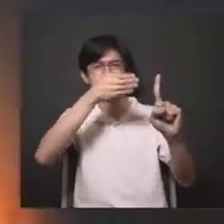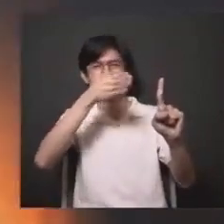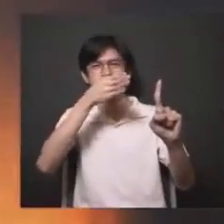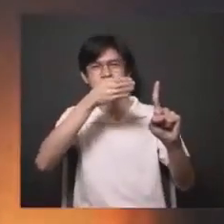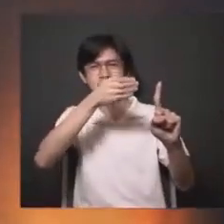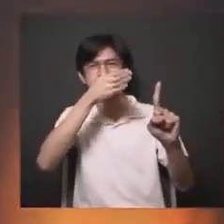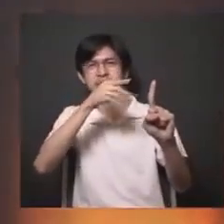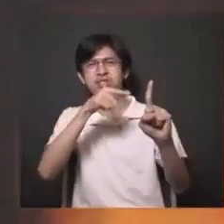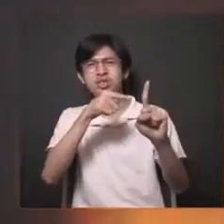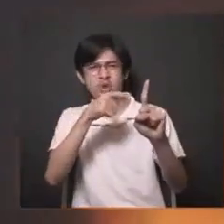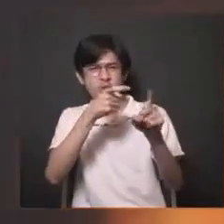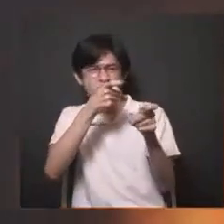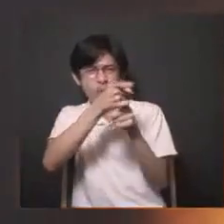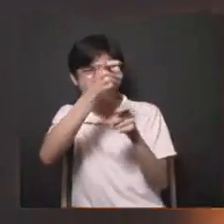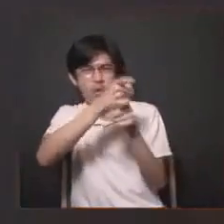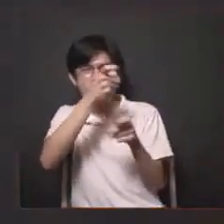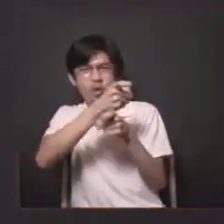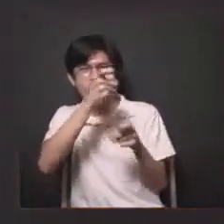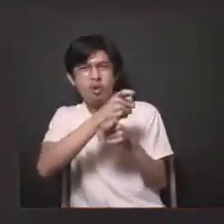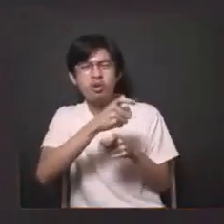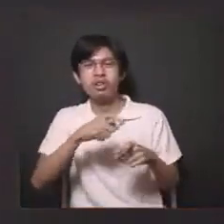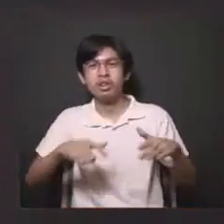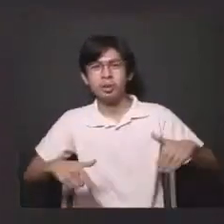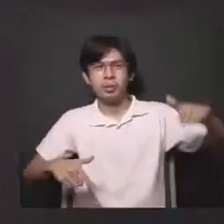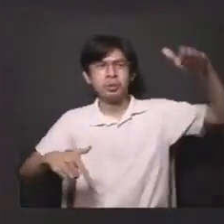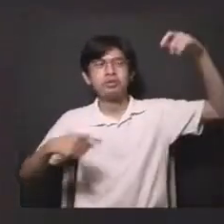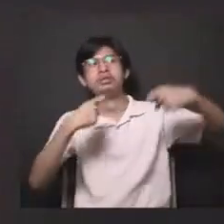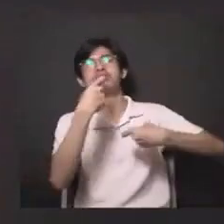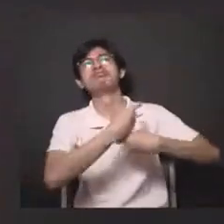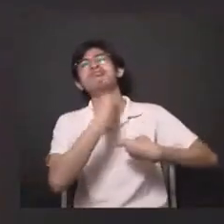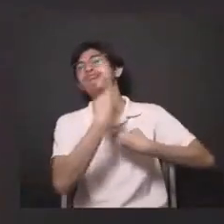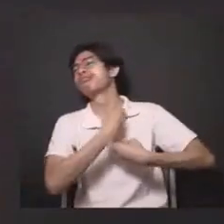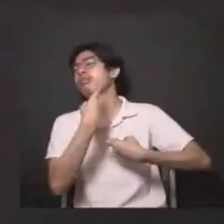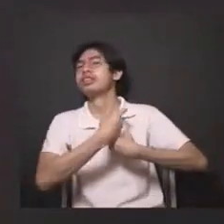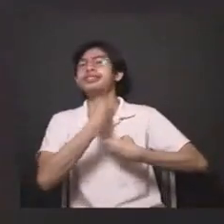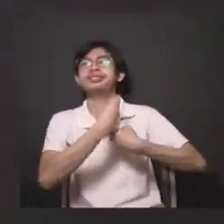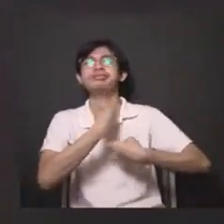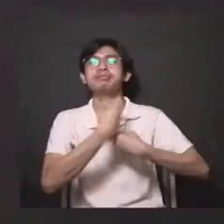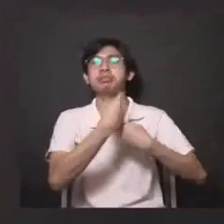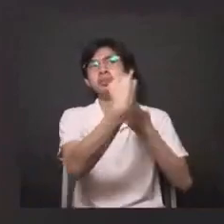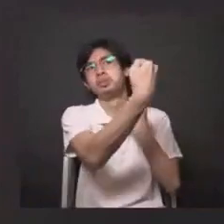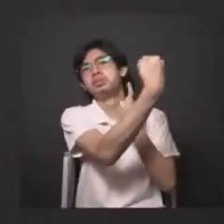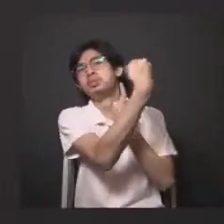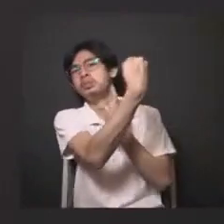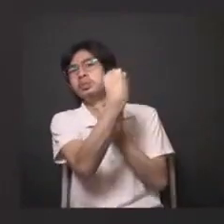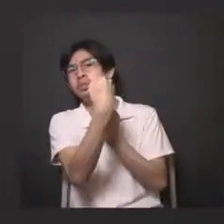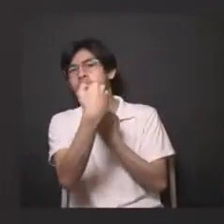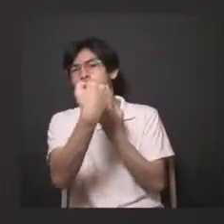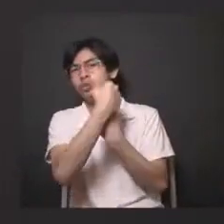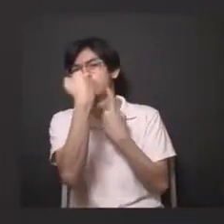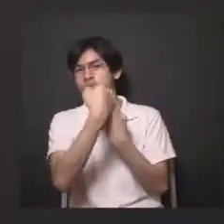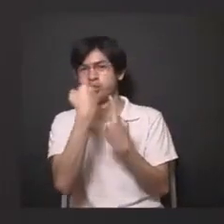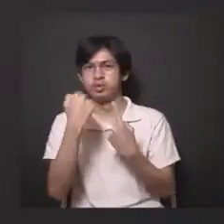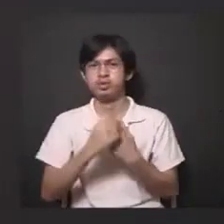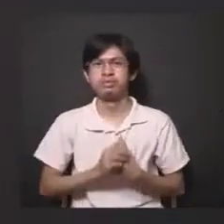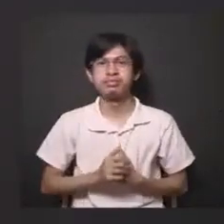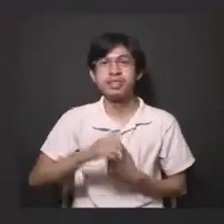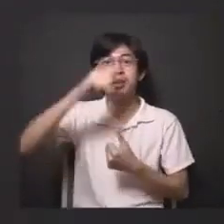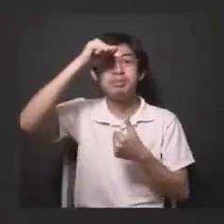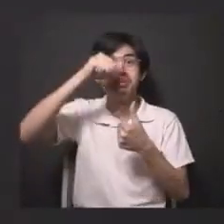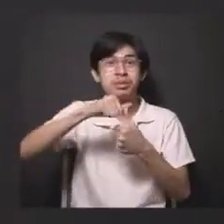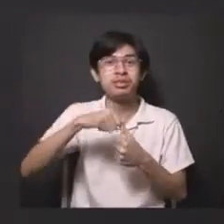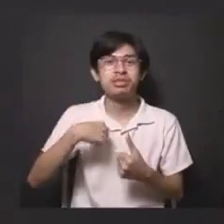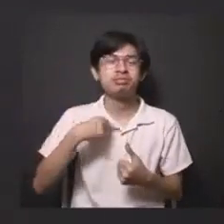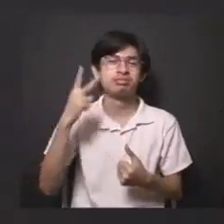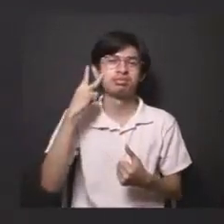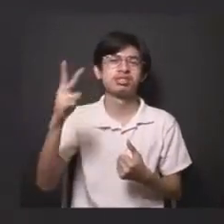was bullied. So that later on, as I grew up, I remember watching the movie Spider-Man. And I saw